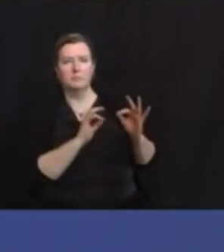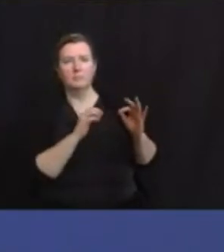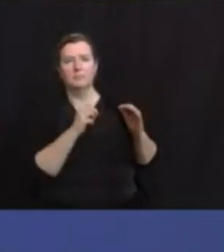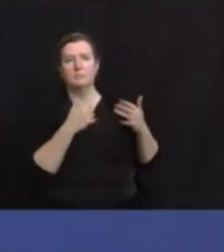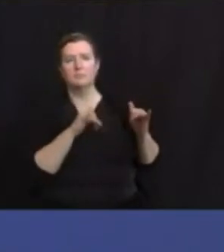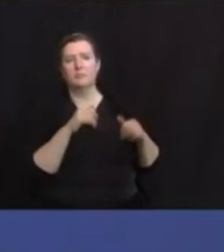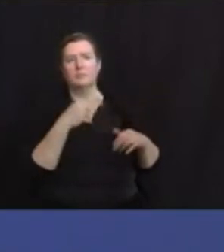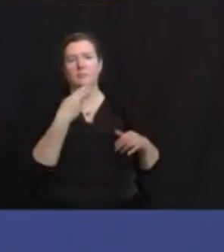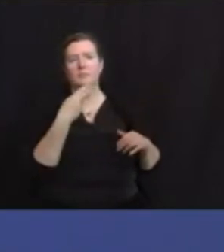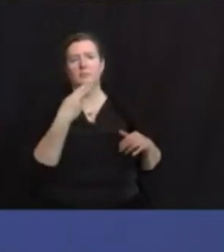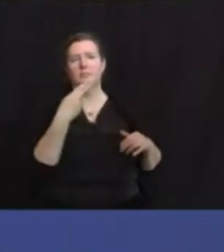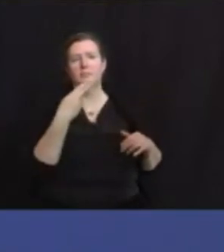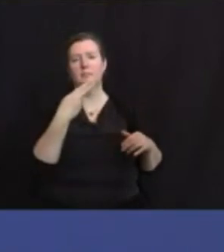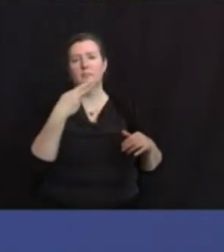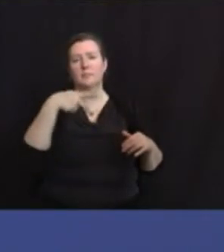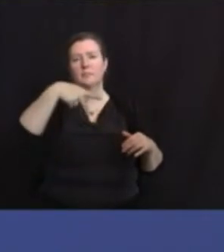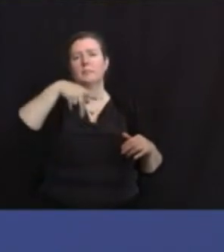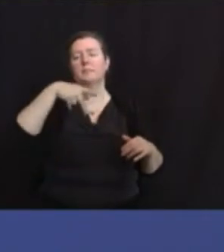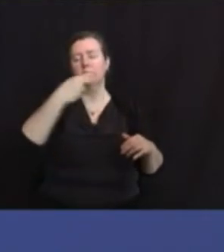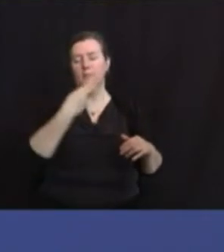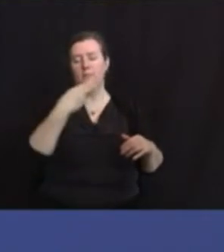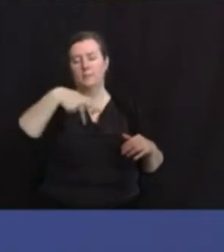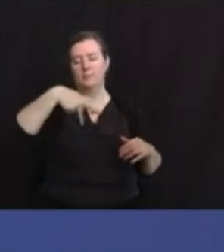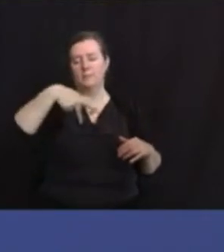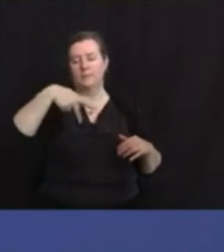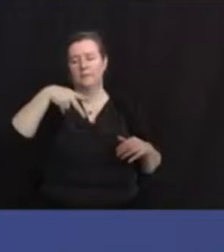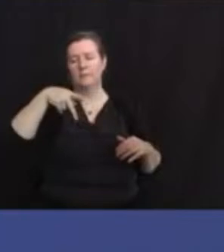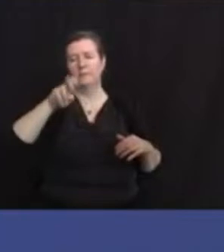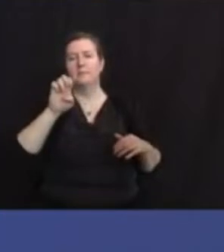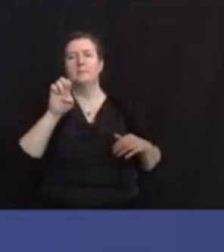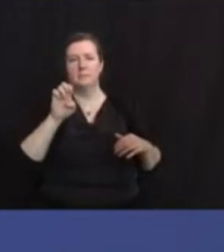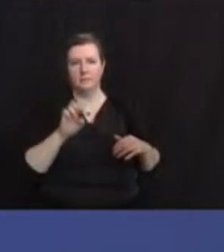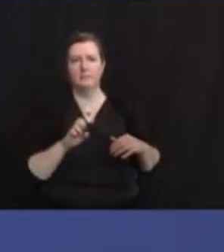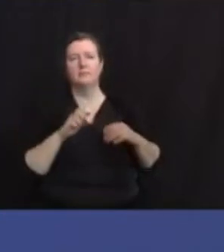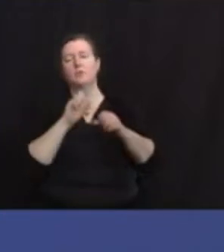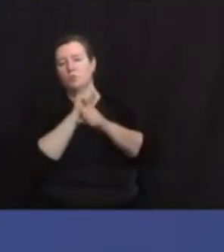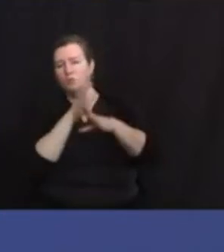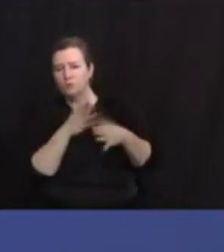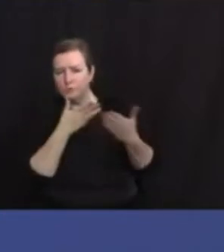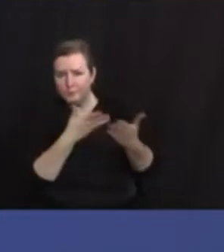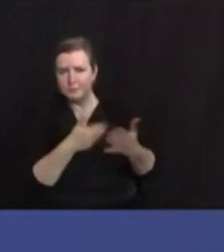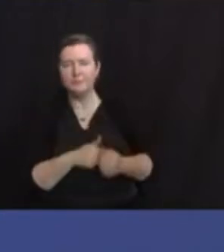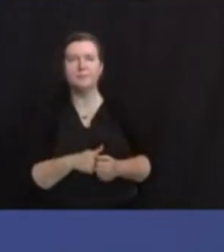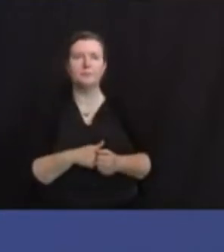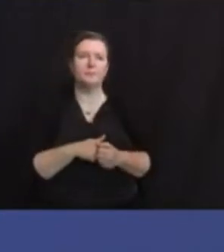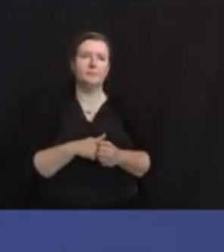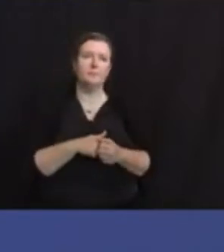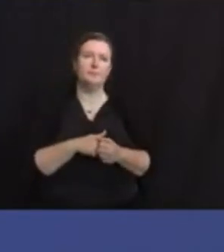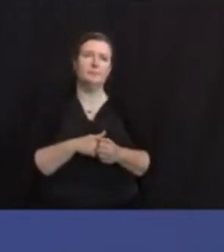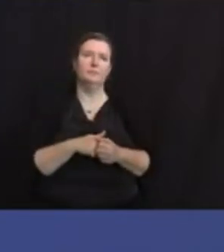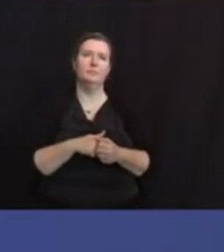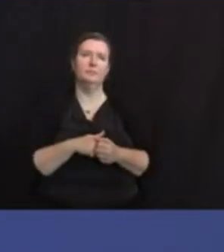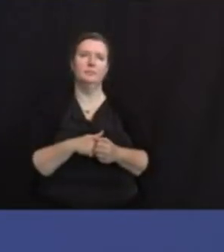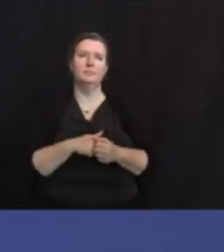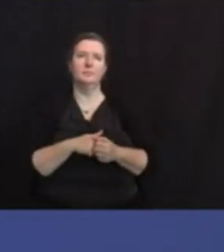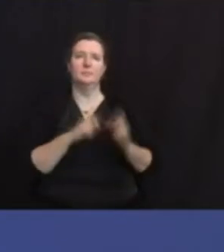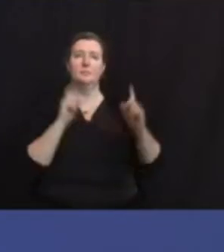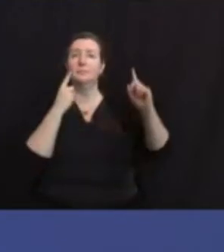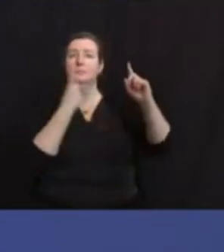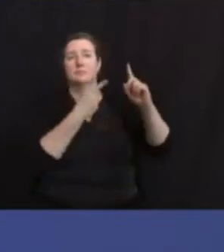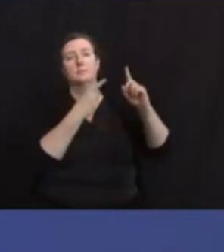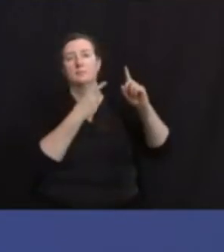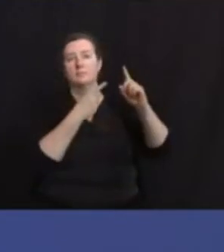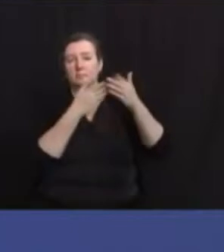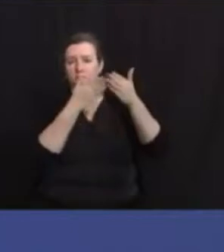HPAE folks, so obviously they're healthcare workers. And so this is we want to get as broad as fast as we